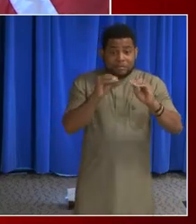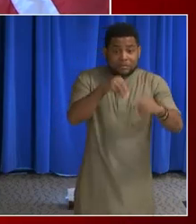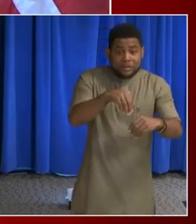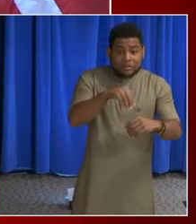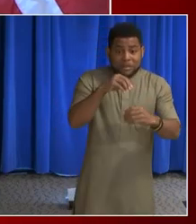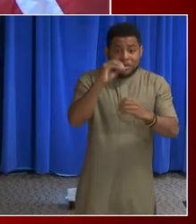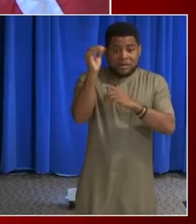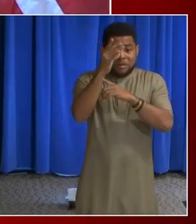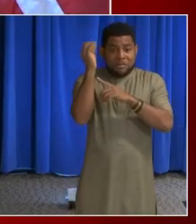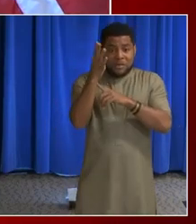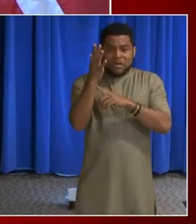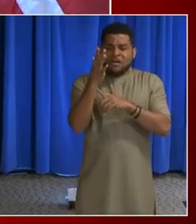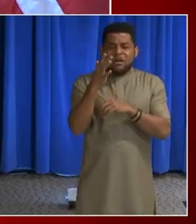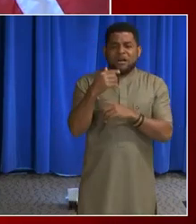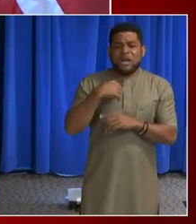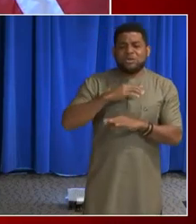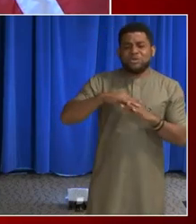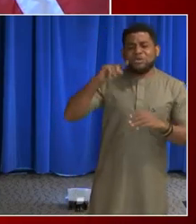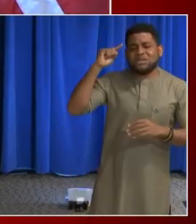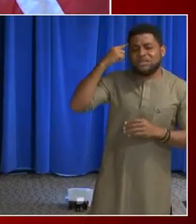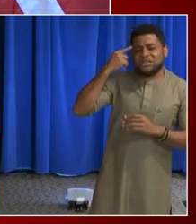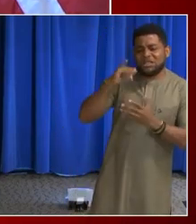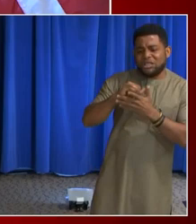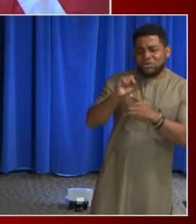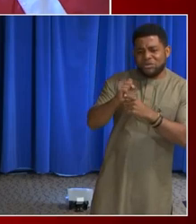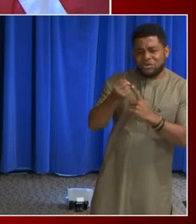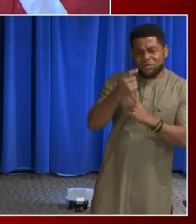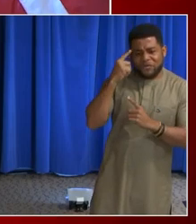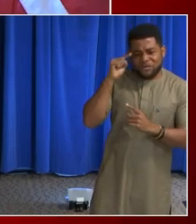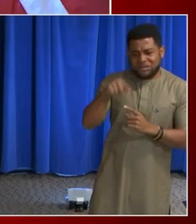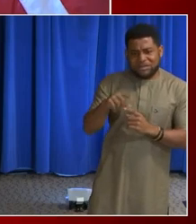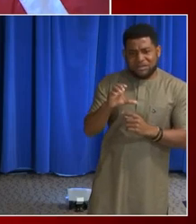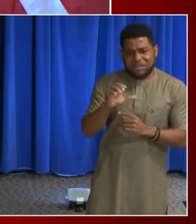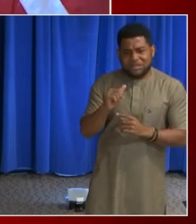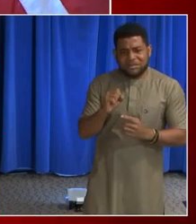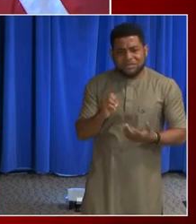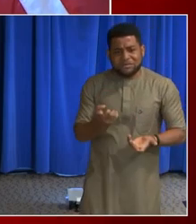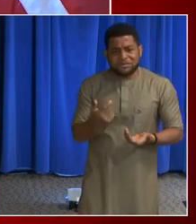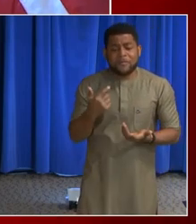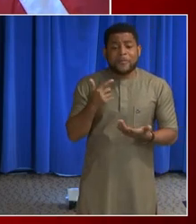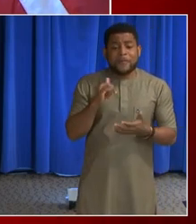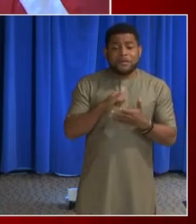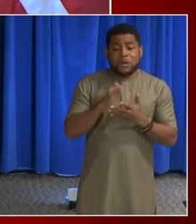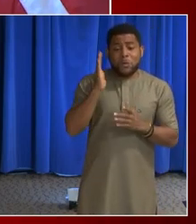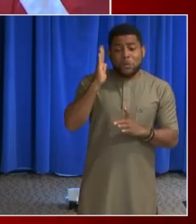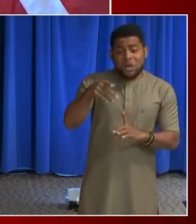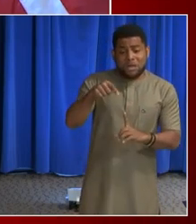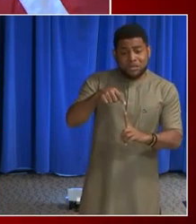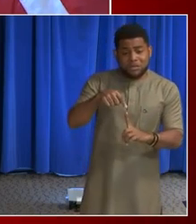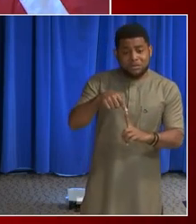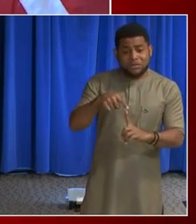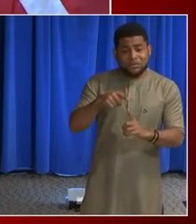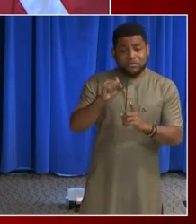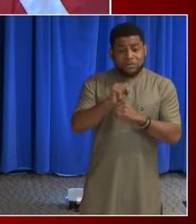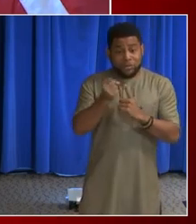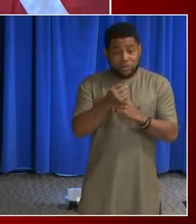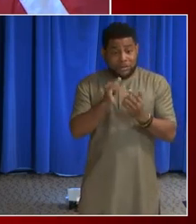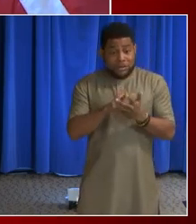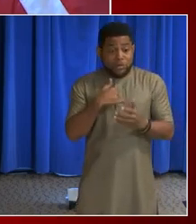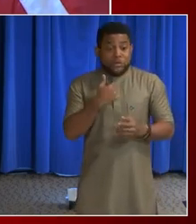think there's any situation in this case that is going to be a situation where we say, okay,